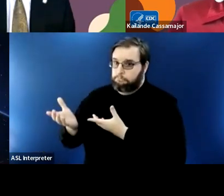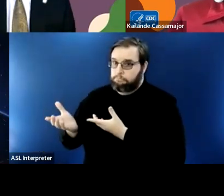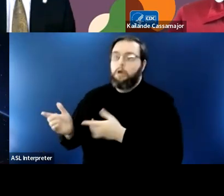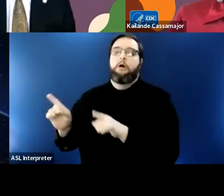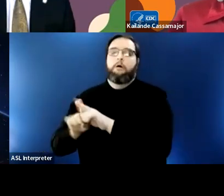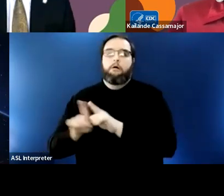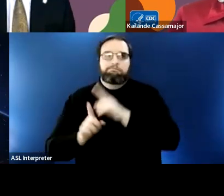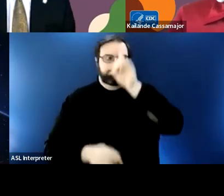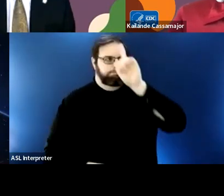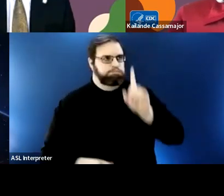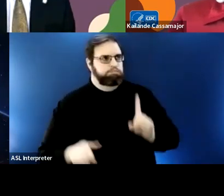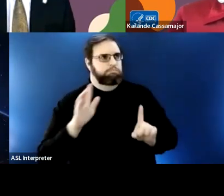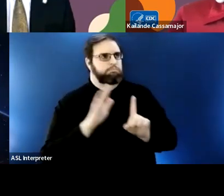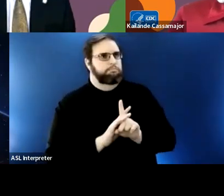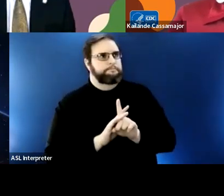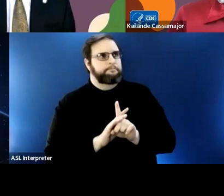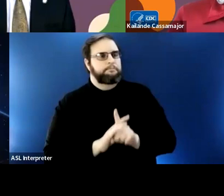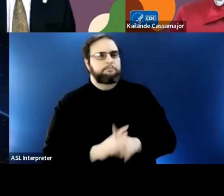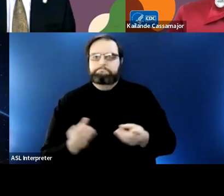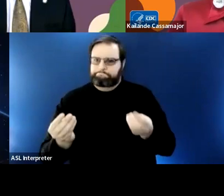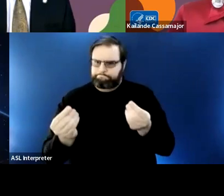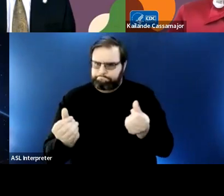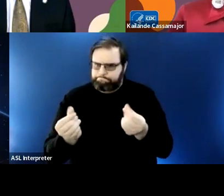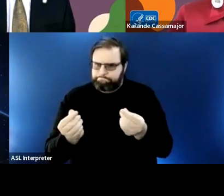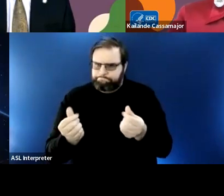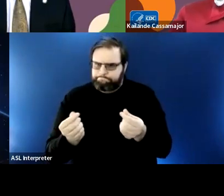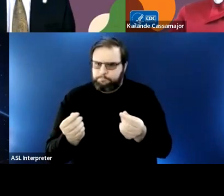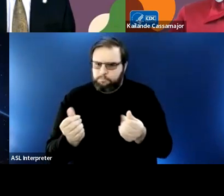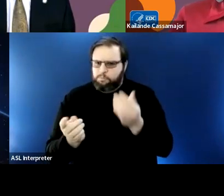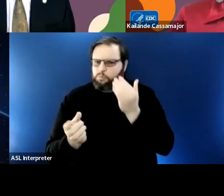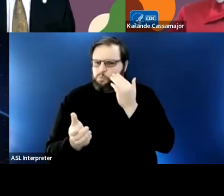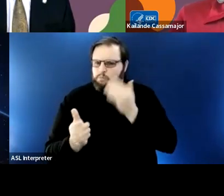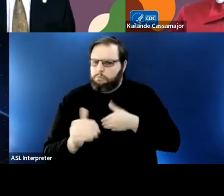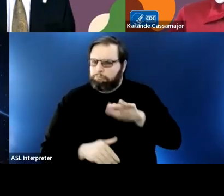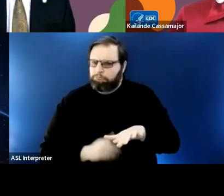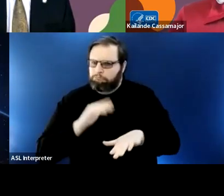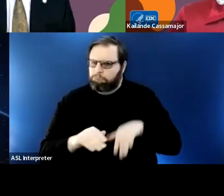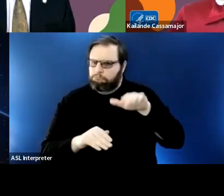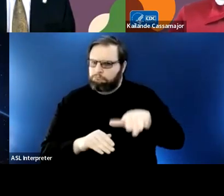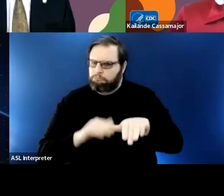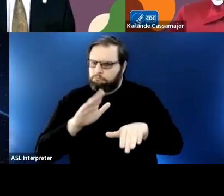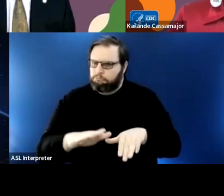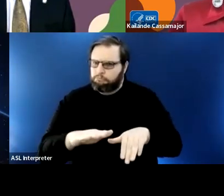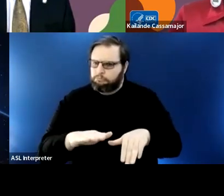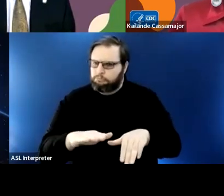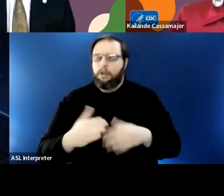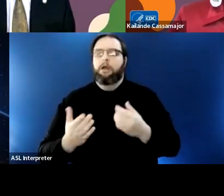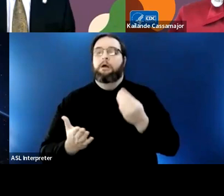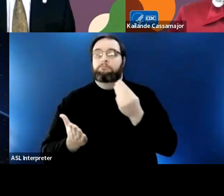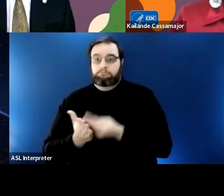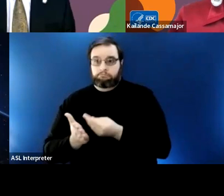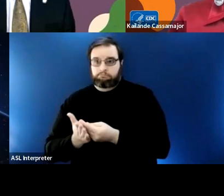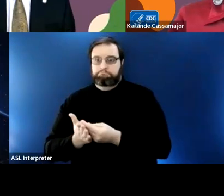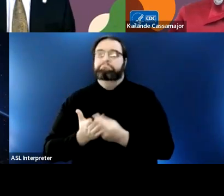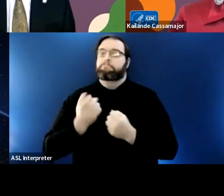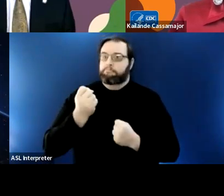was like in terms of tangible, substantive steps, like I'm thinking of like funding and sponsorship